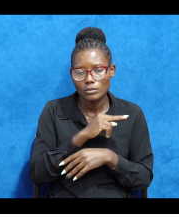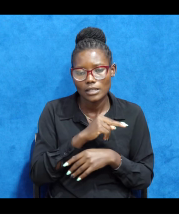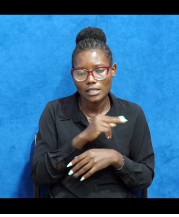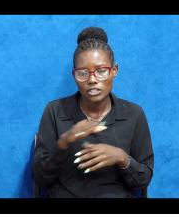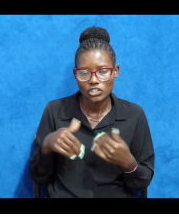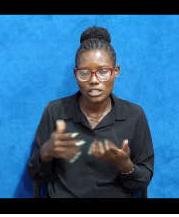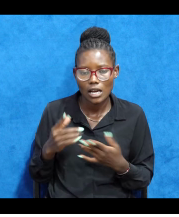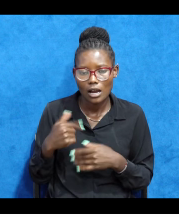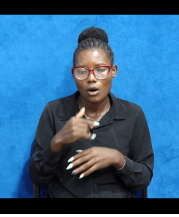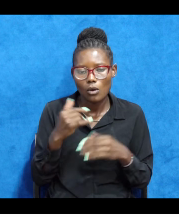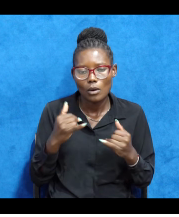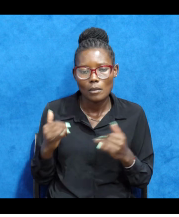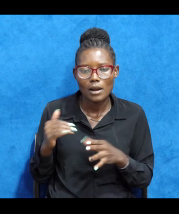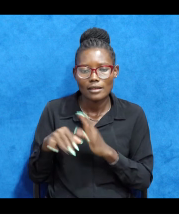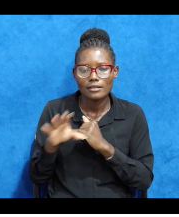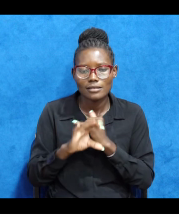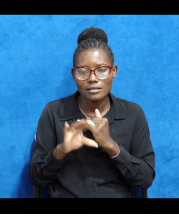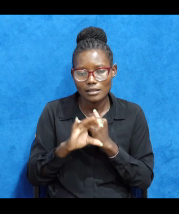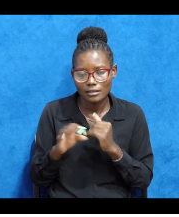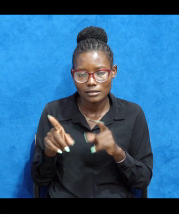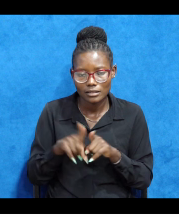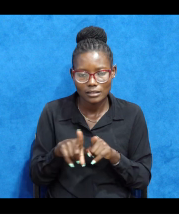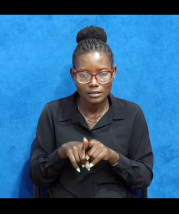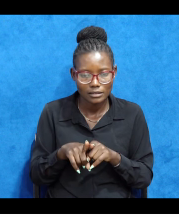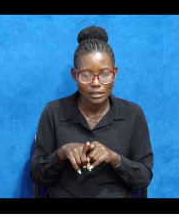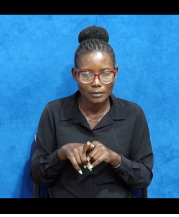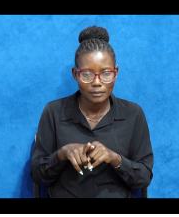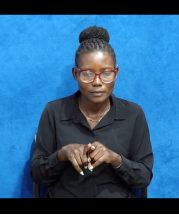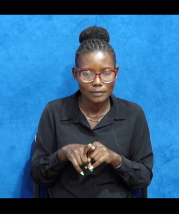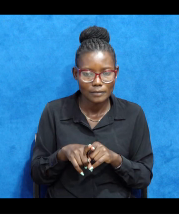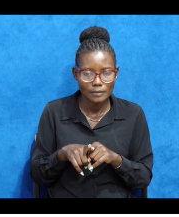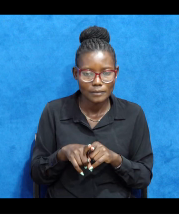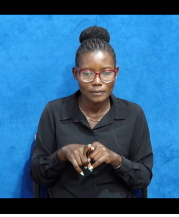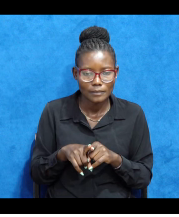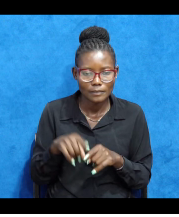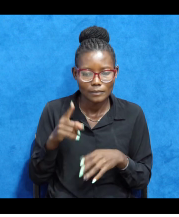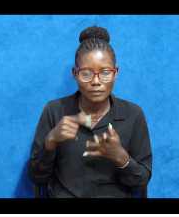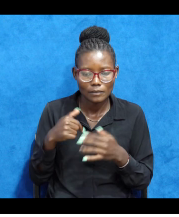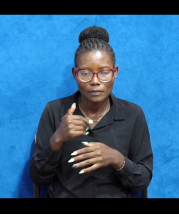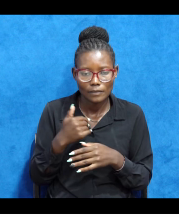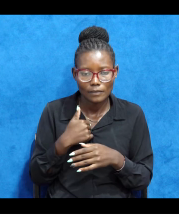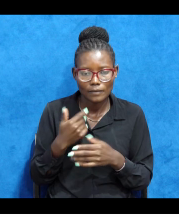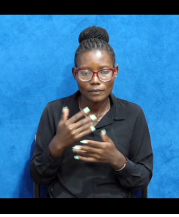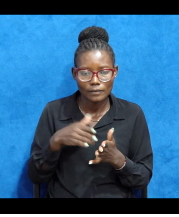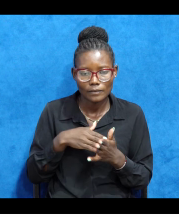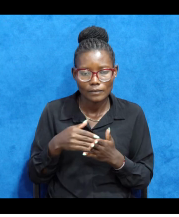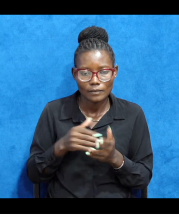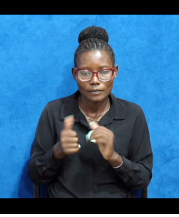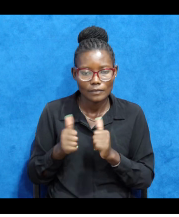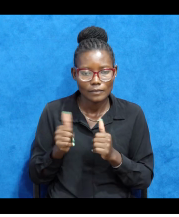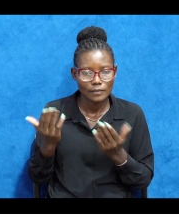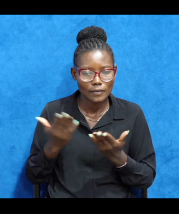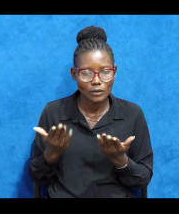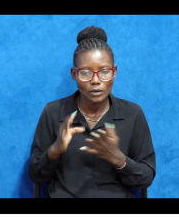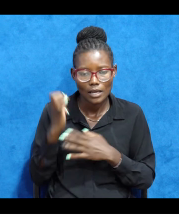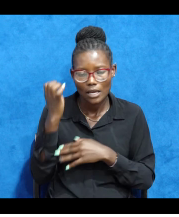play is faster, the high speed running might be higher, but there's likely a little bit less technical ball work. And that just comes